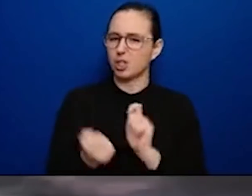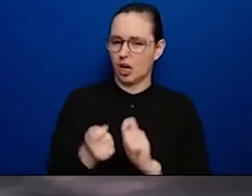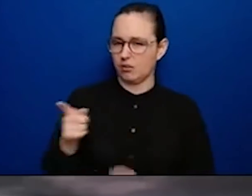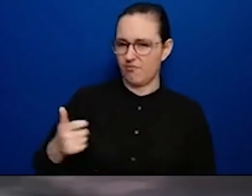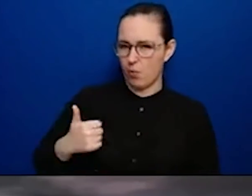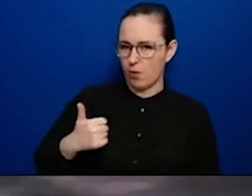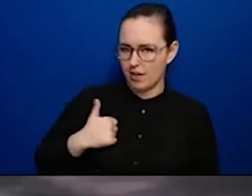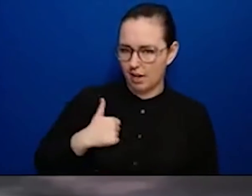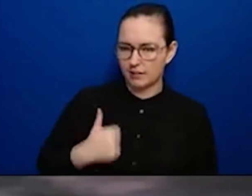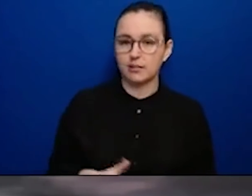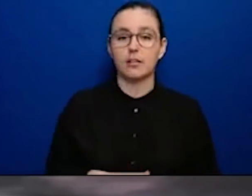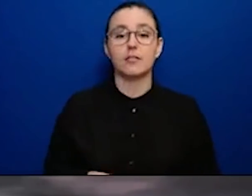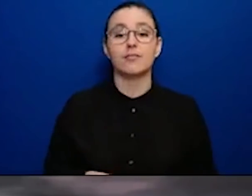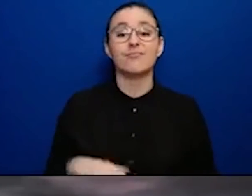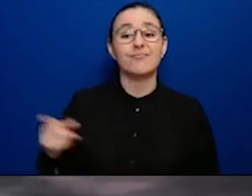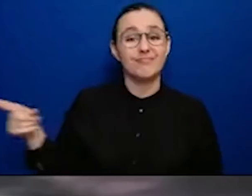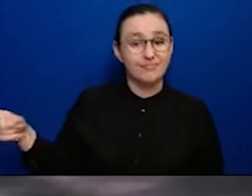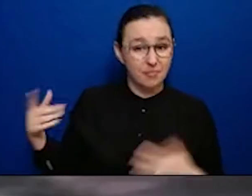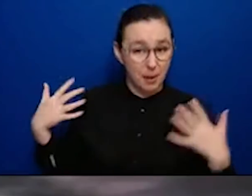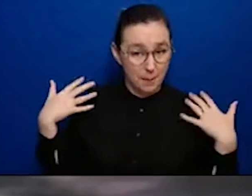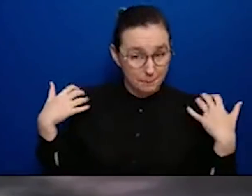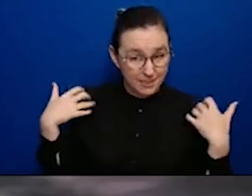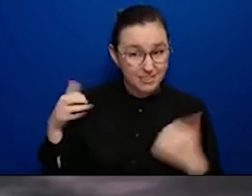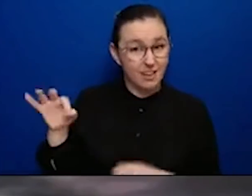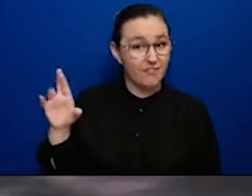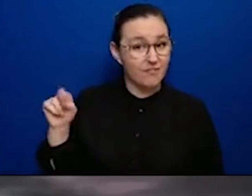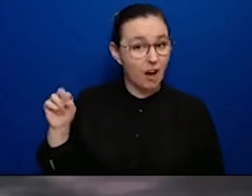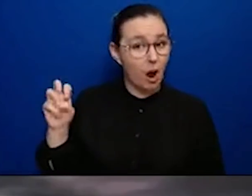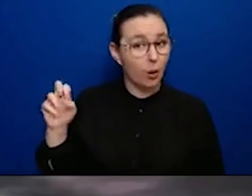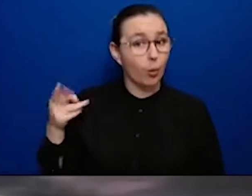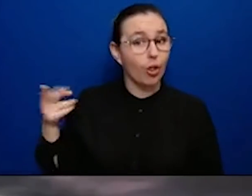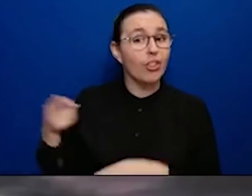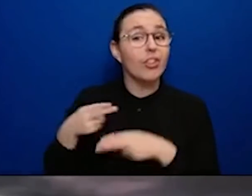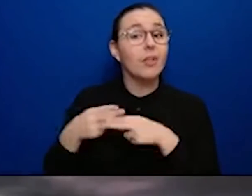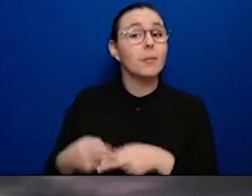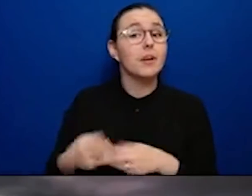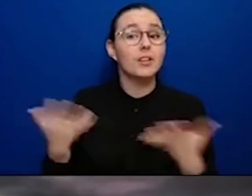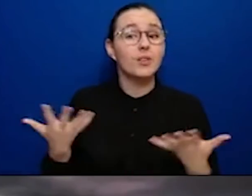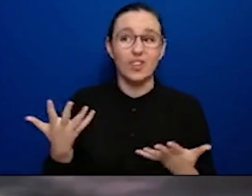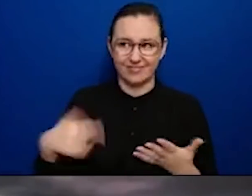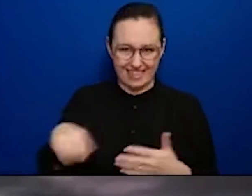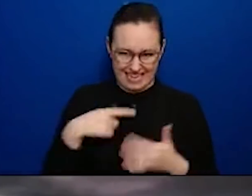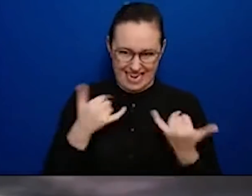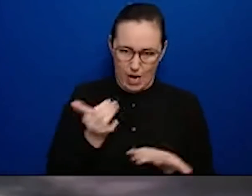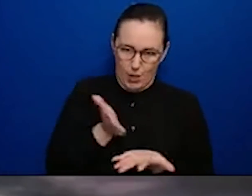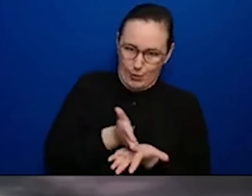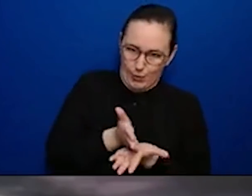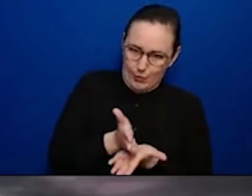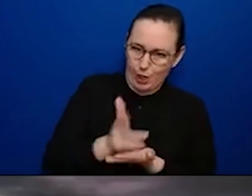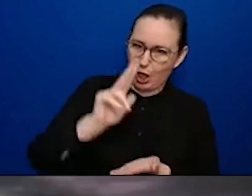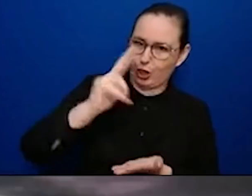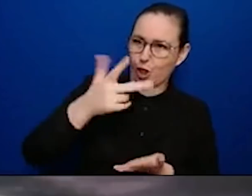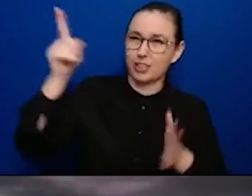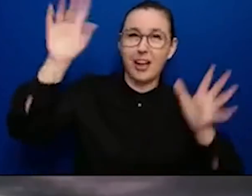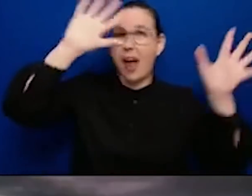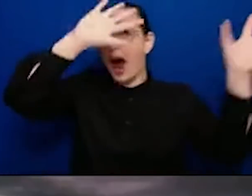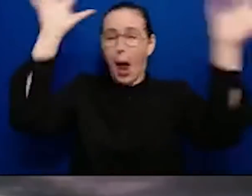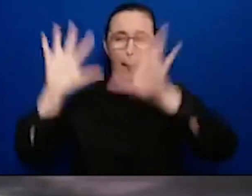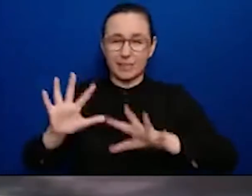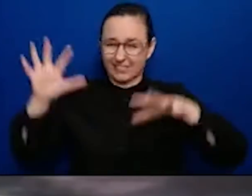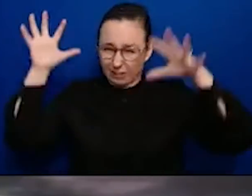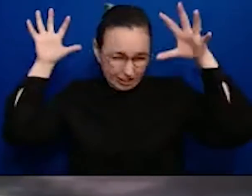to the rest of Canada. Rail lines are out there actively inspecting their tracks after these rain events. Train movement will hold when required